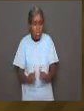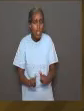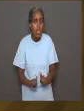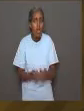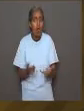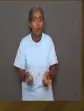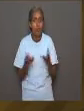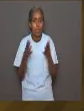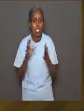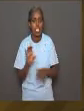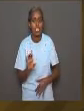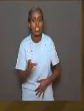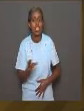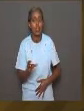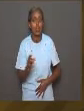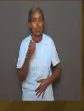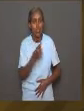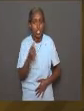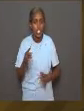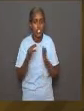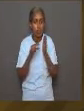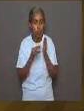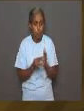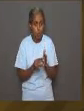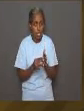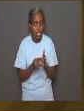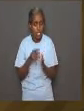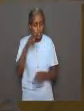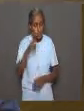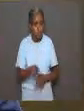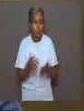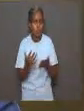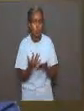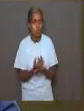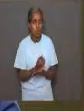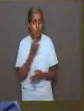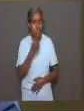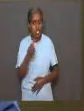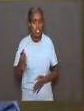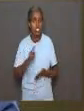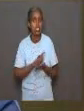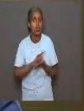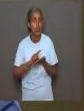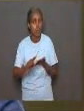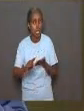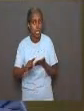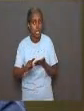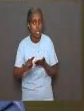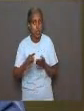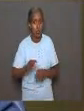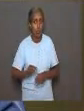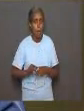determine how many radios of each model should be produced